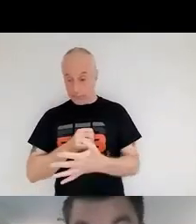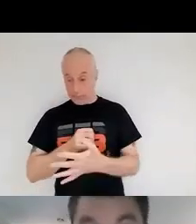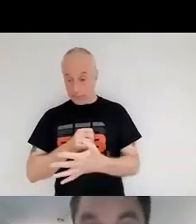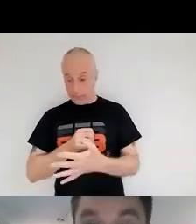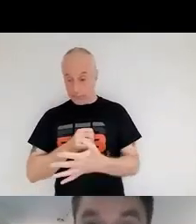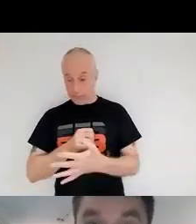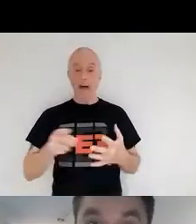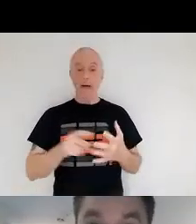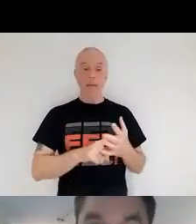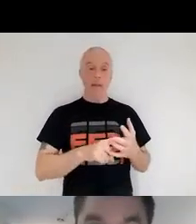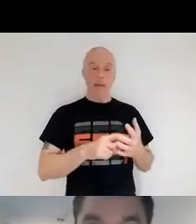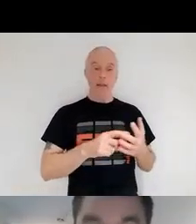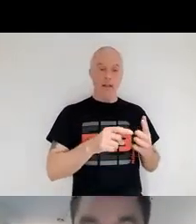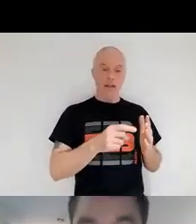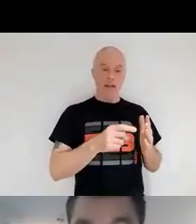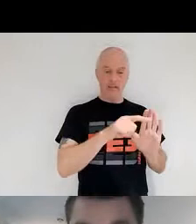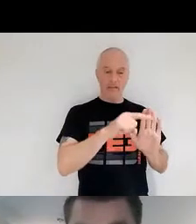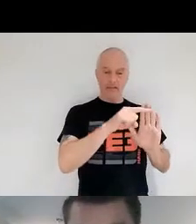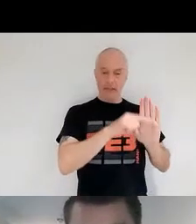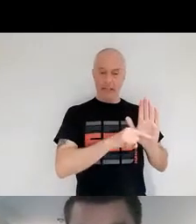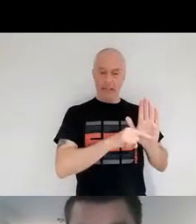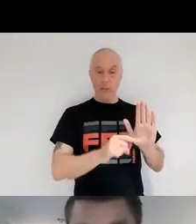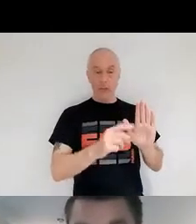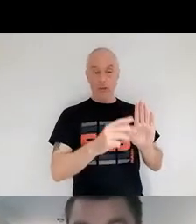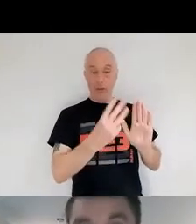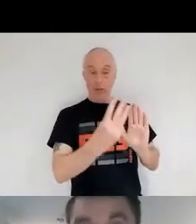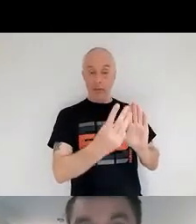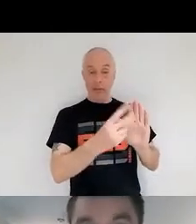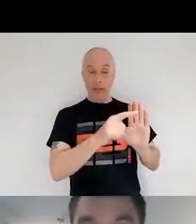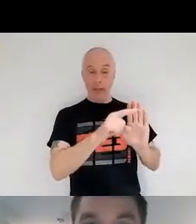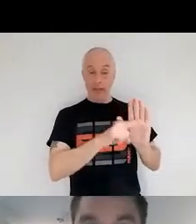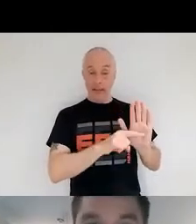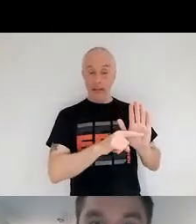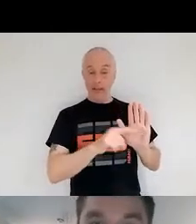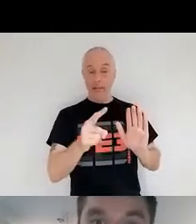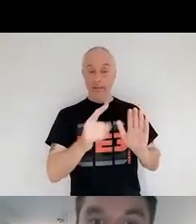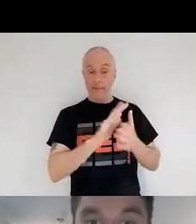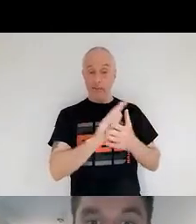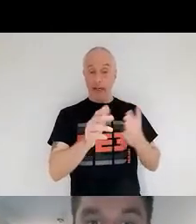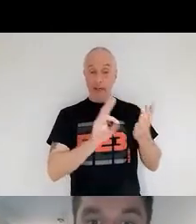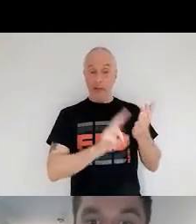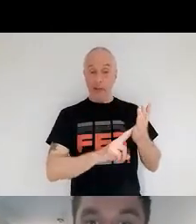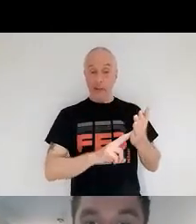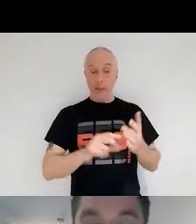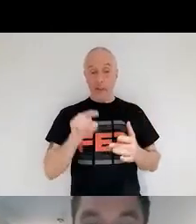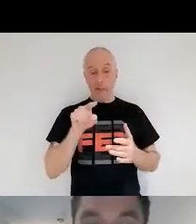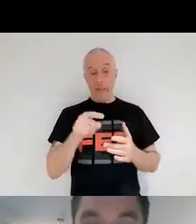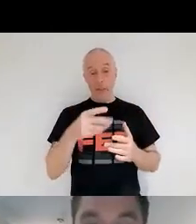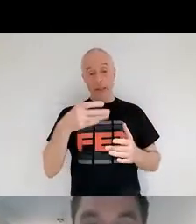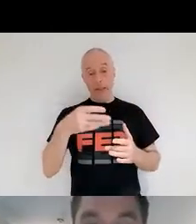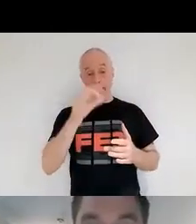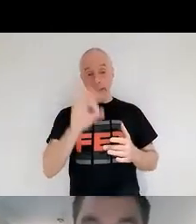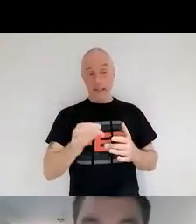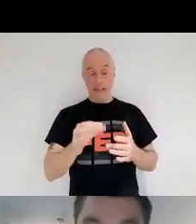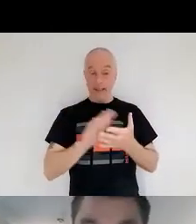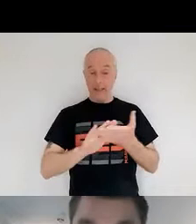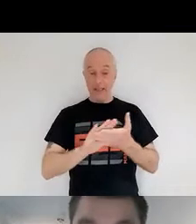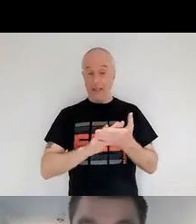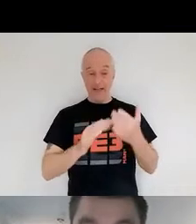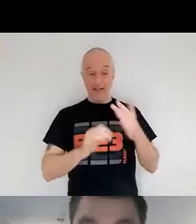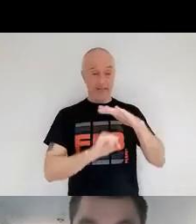of hydrogen of 0.1%. So there is an effective ban on hydrogen, which means that this